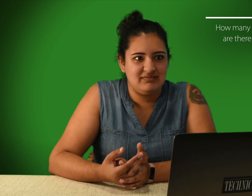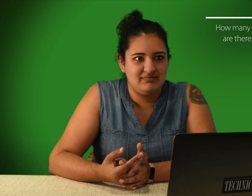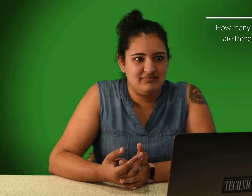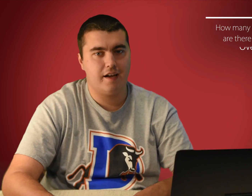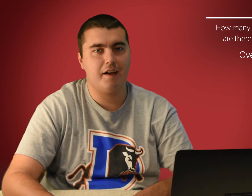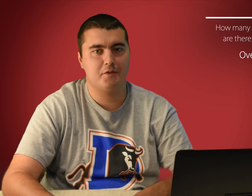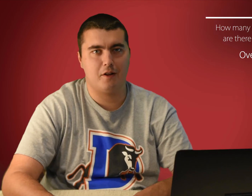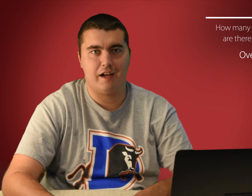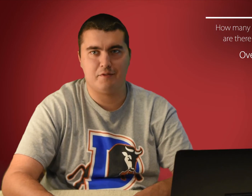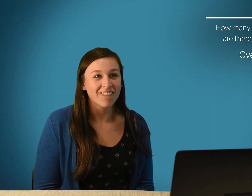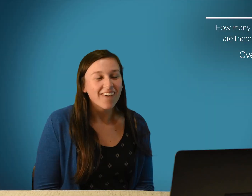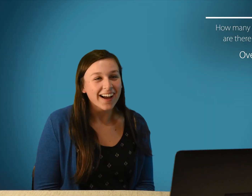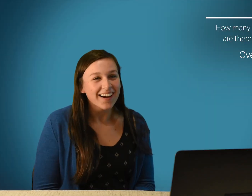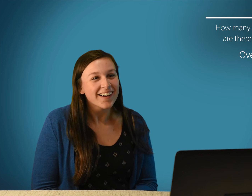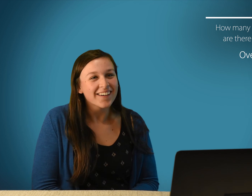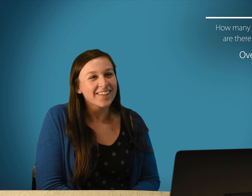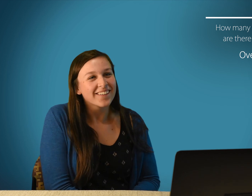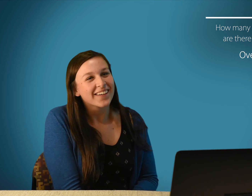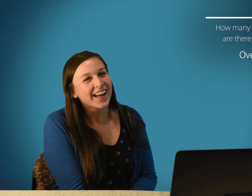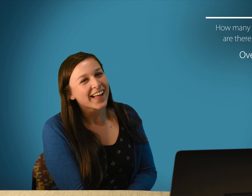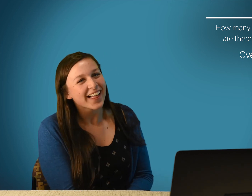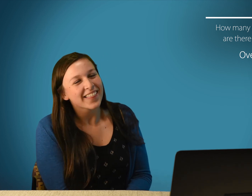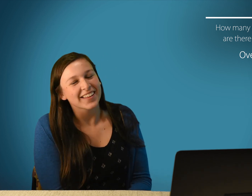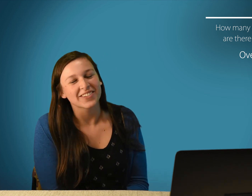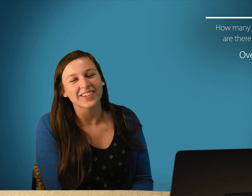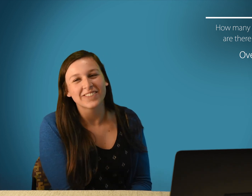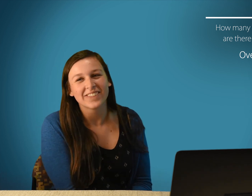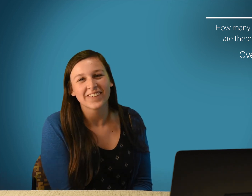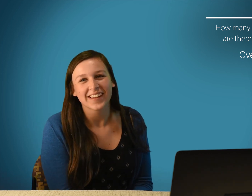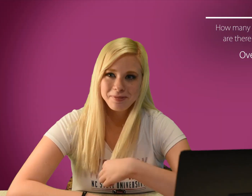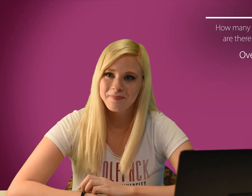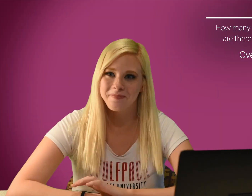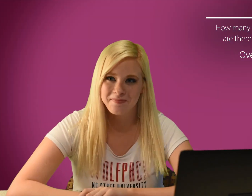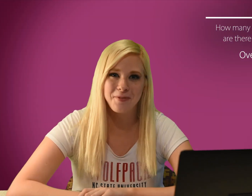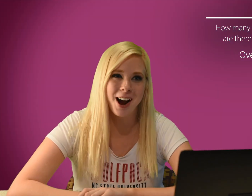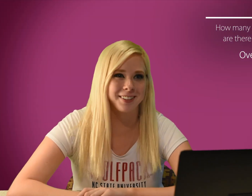eight. A little off. Wow, that's really cool.